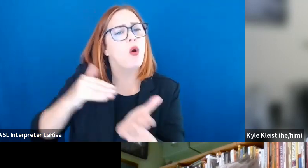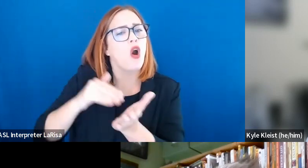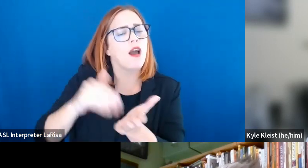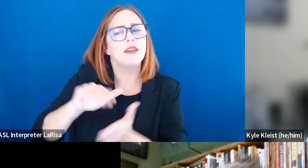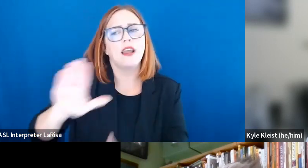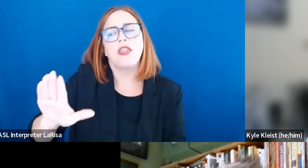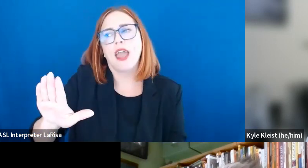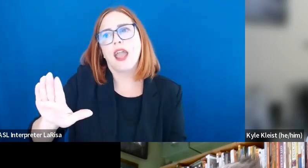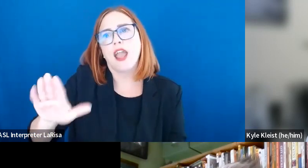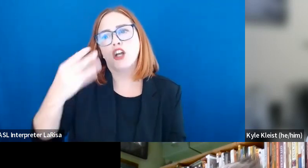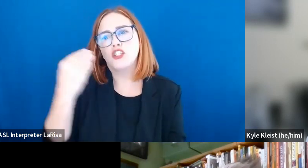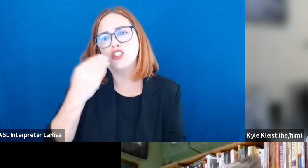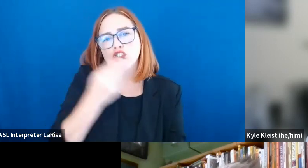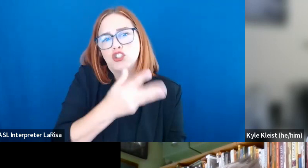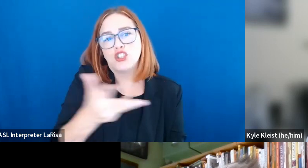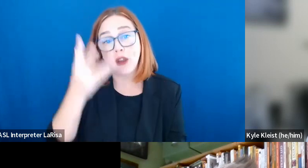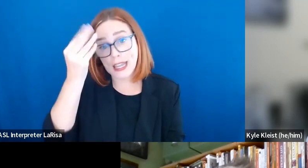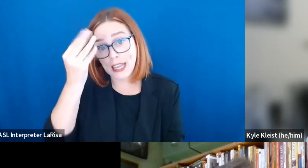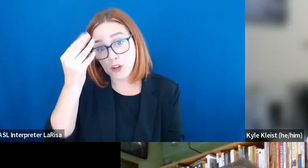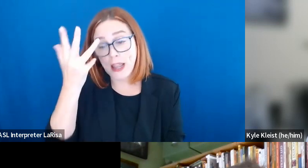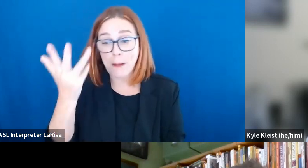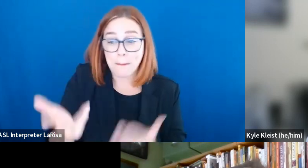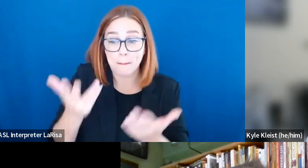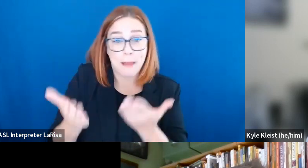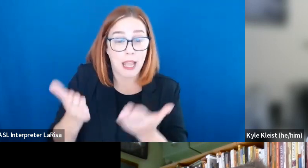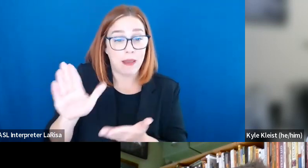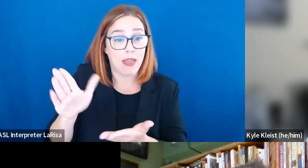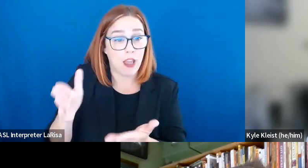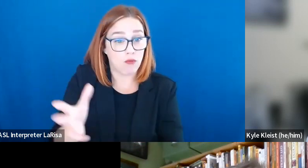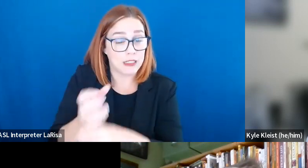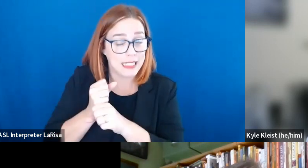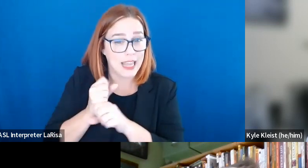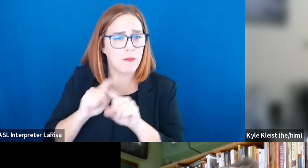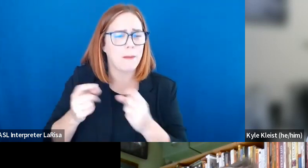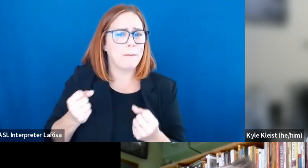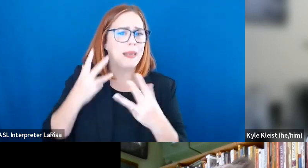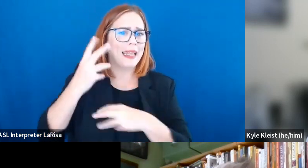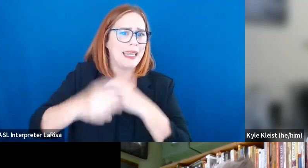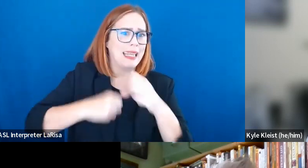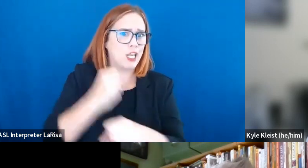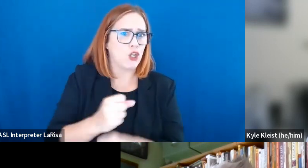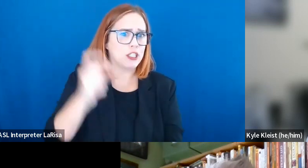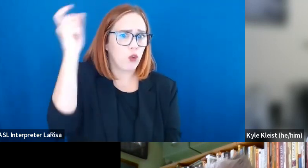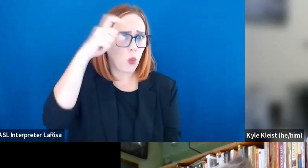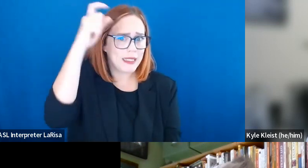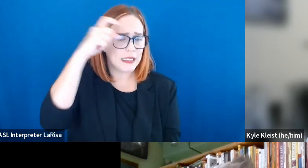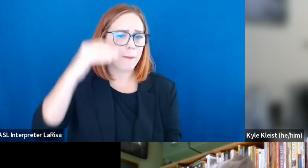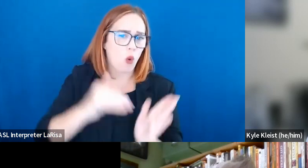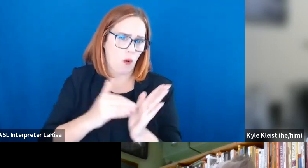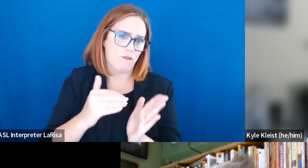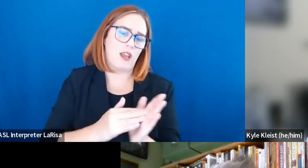sharing information that they might have obtained, but they're sharing years of wisdom a lot of times